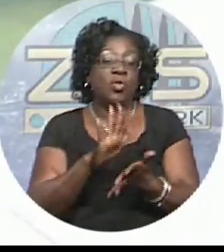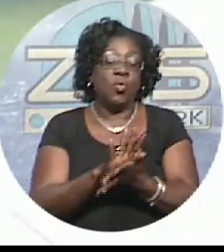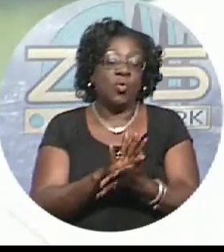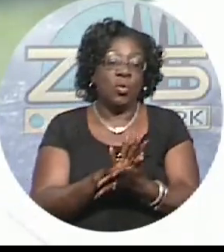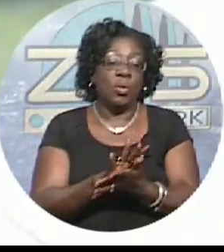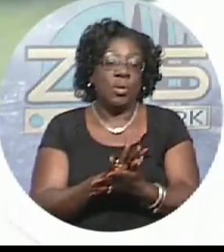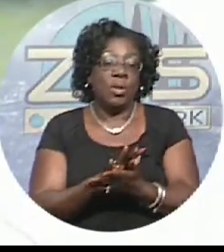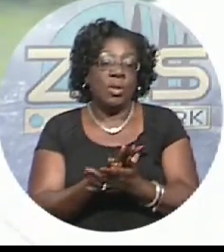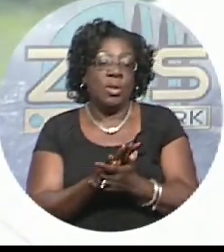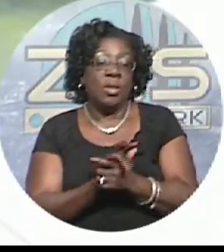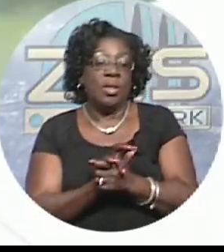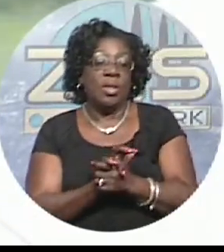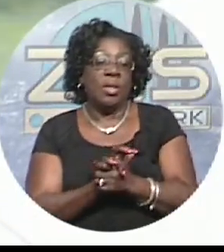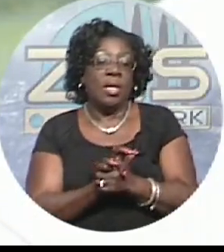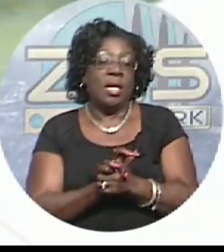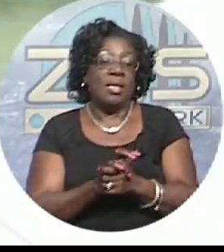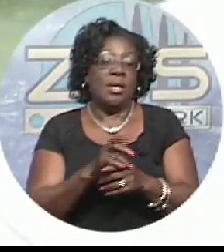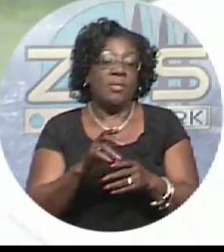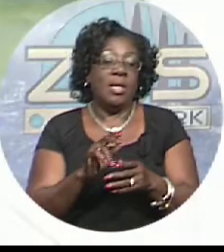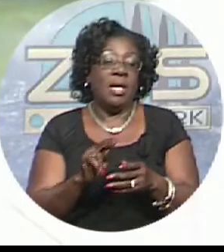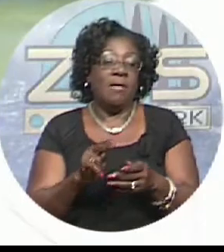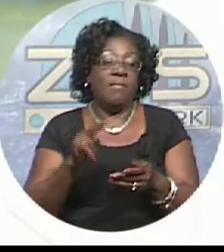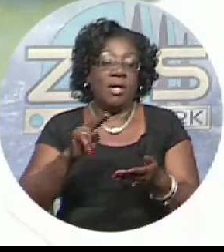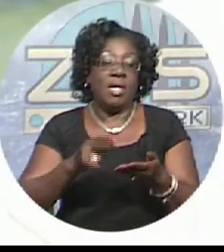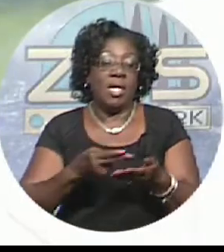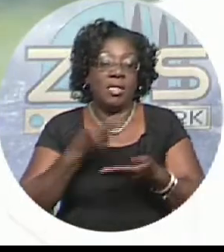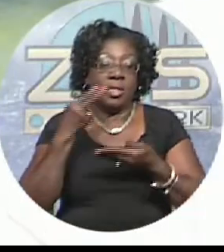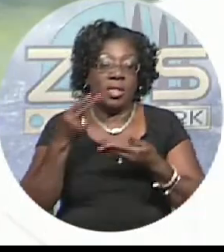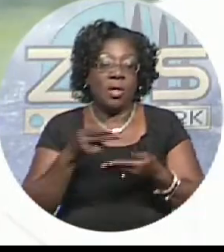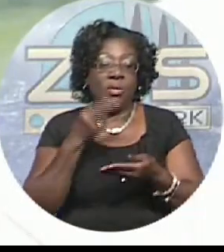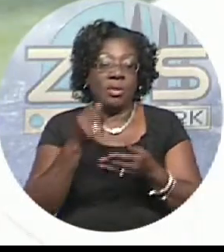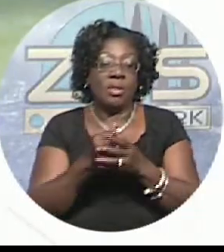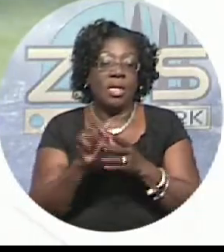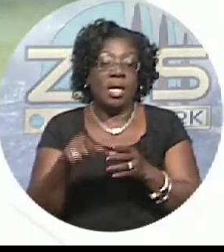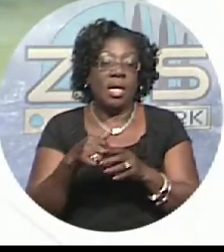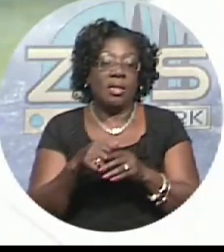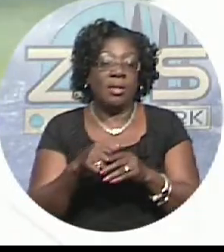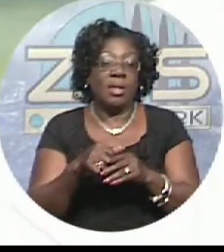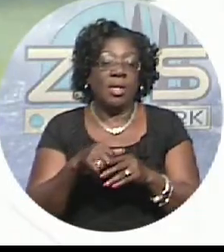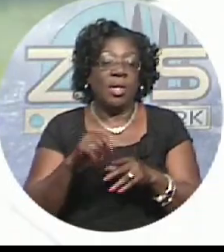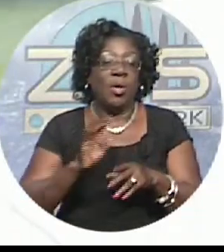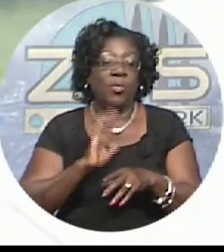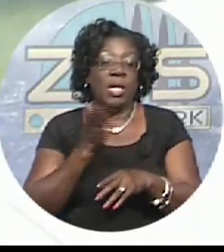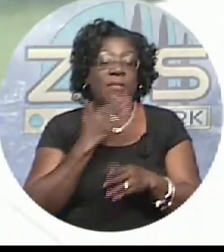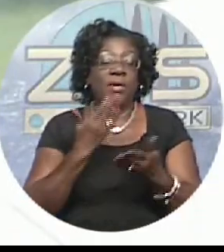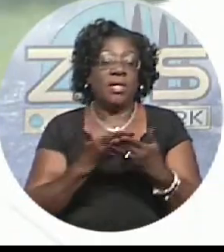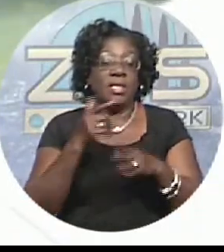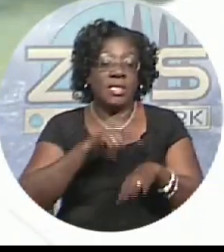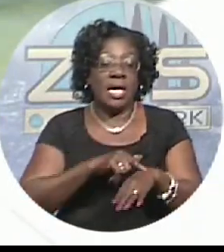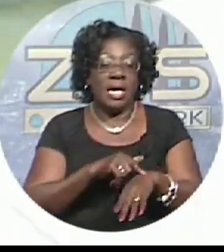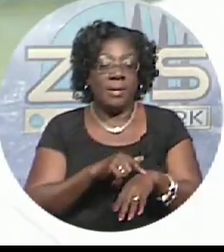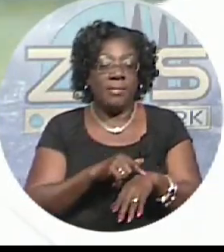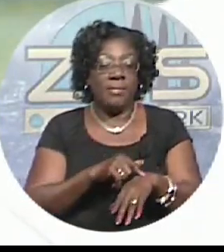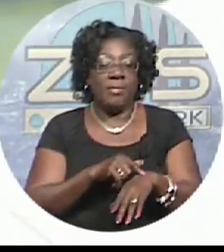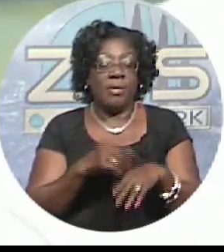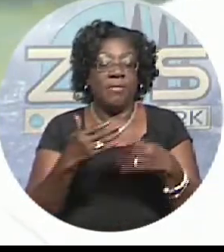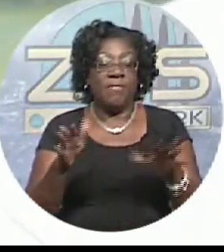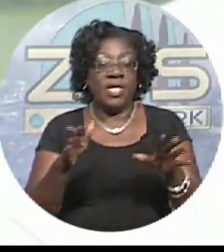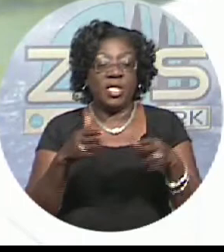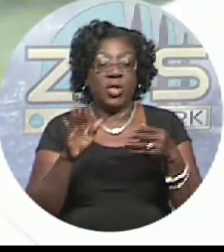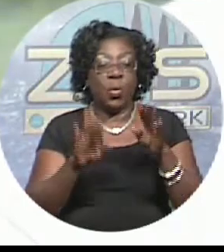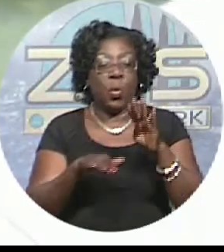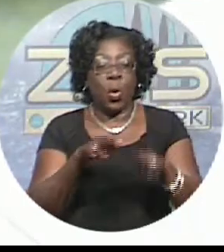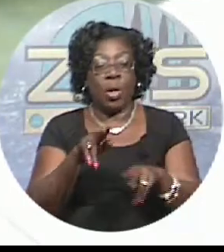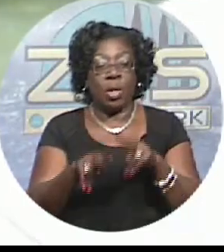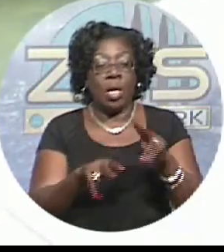Brother Julian, they'll be south, south, south, and much south, Brother Julian, and a good time, Brother Julian, I'm here as the president,